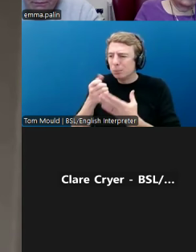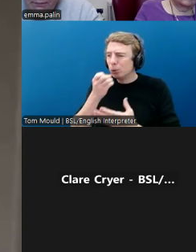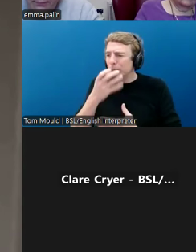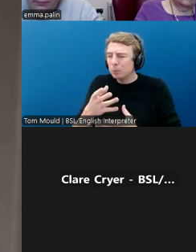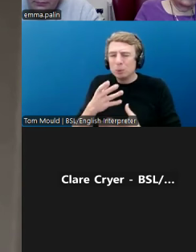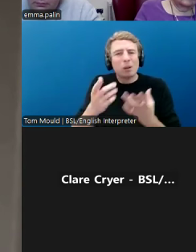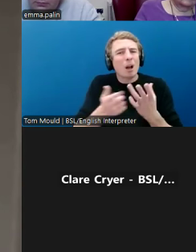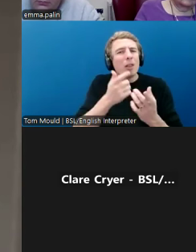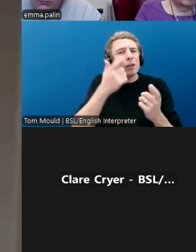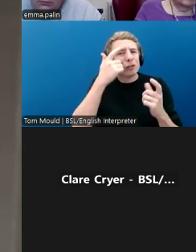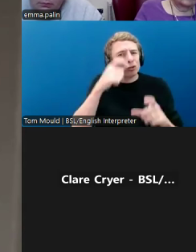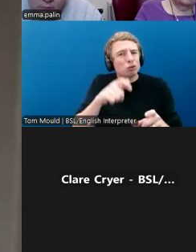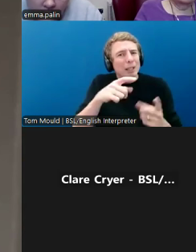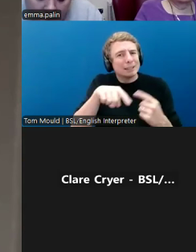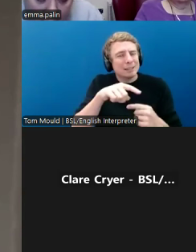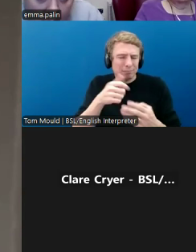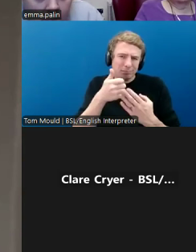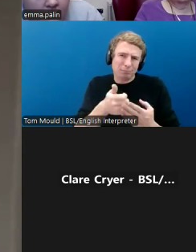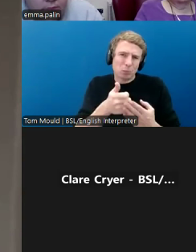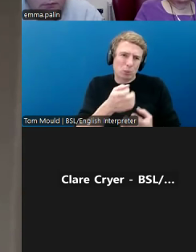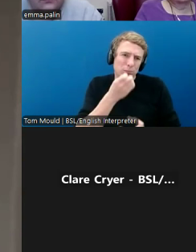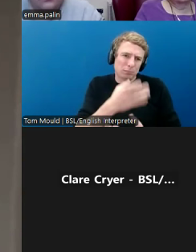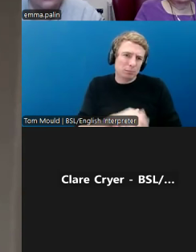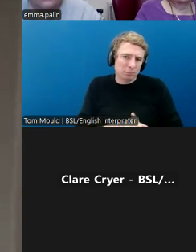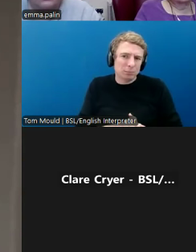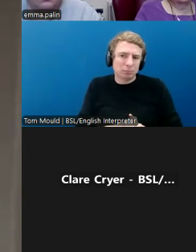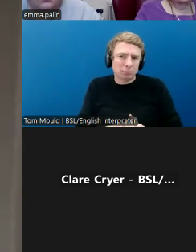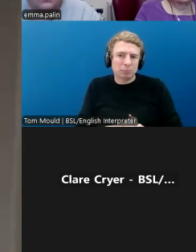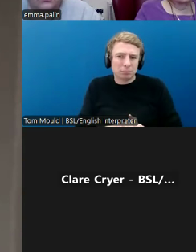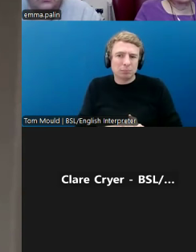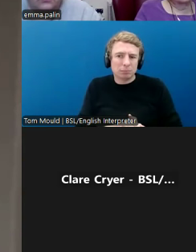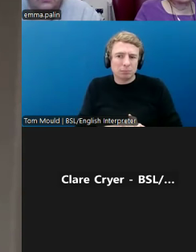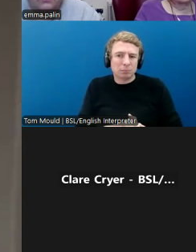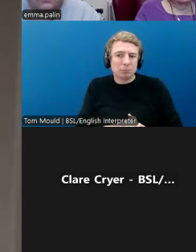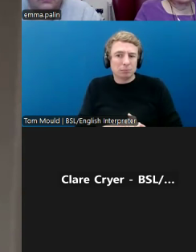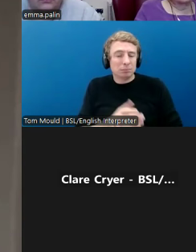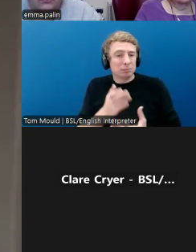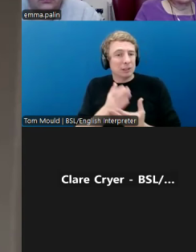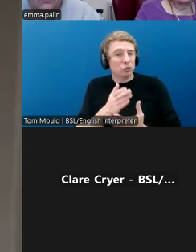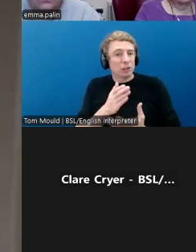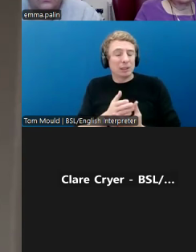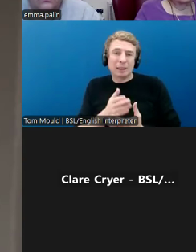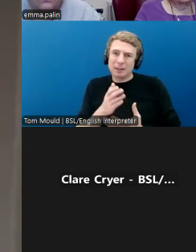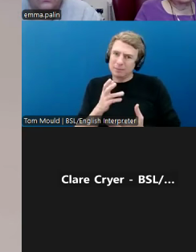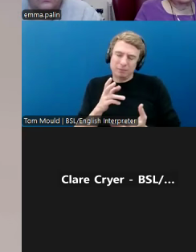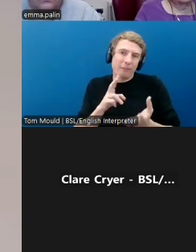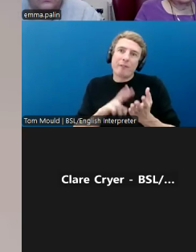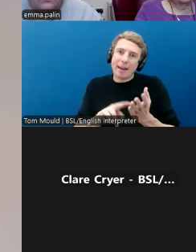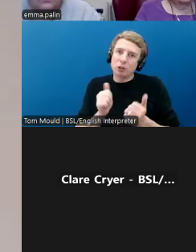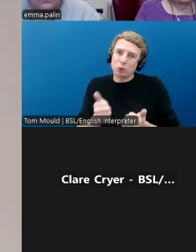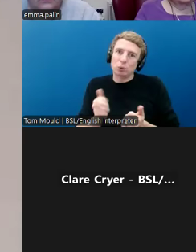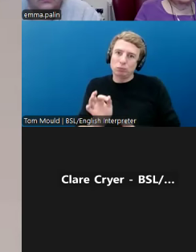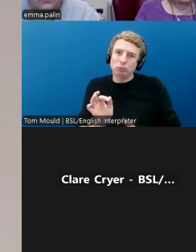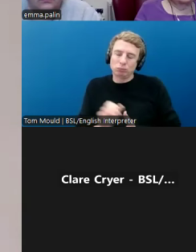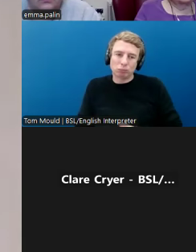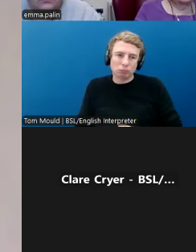residents. But in particular, I've got to talk about me. Yeah. And it's me. They're very, very good too.